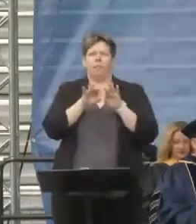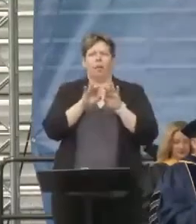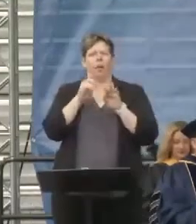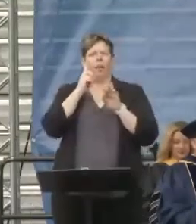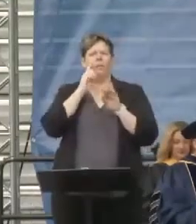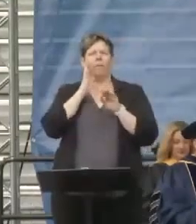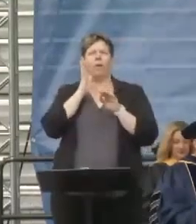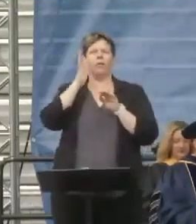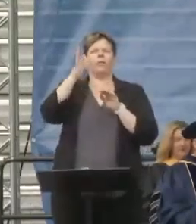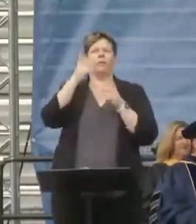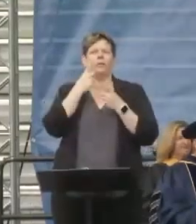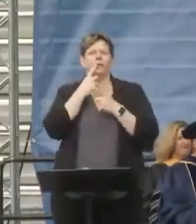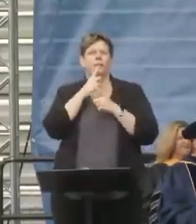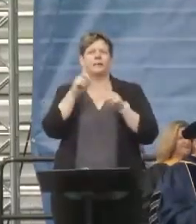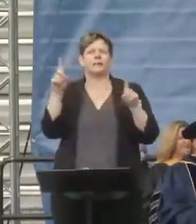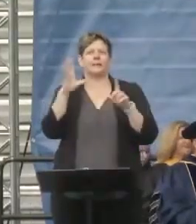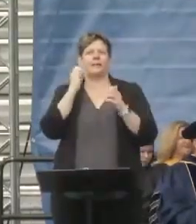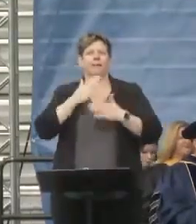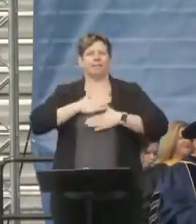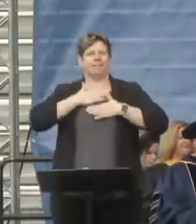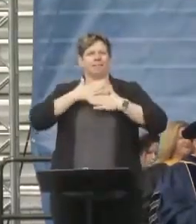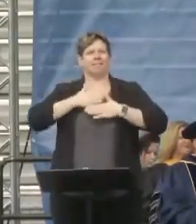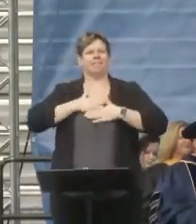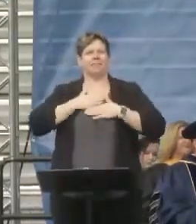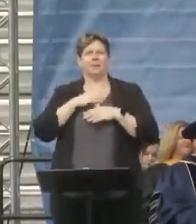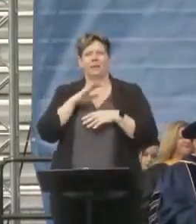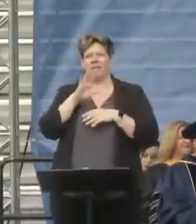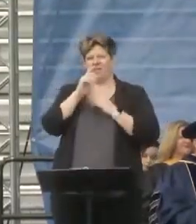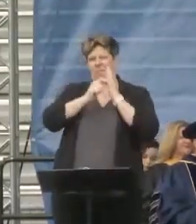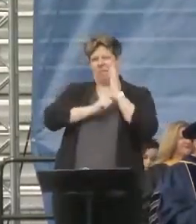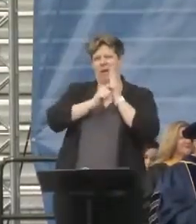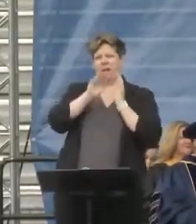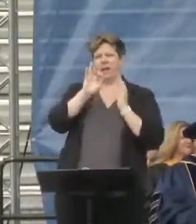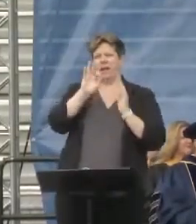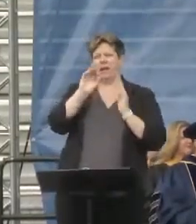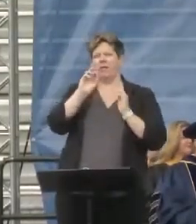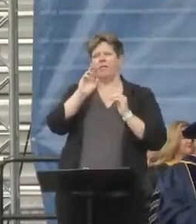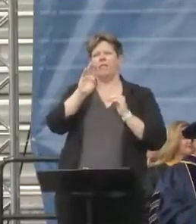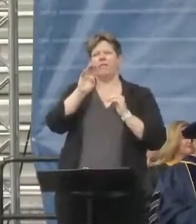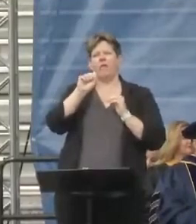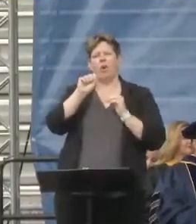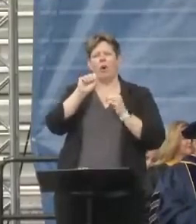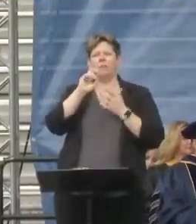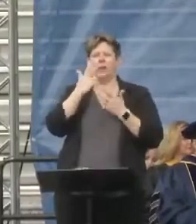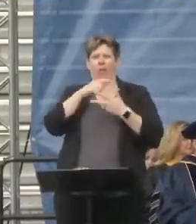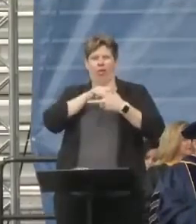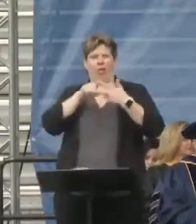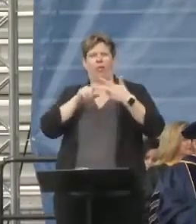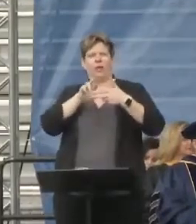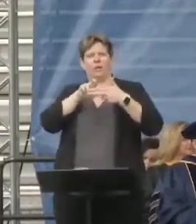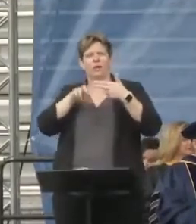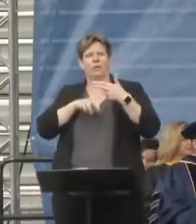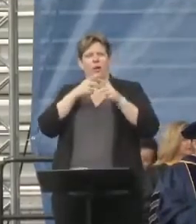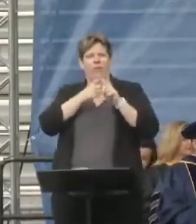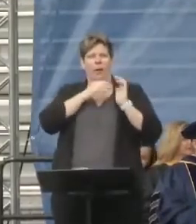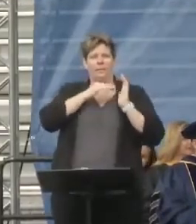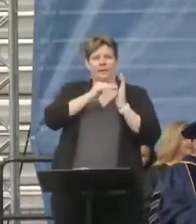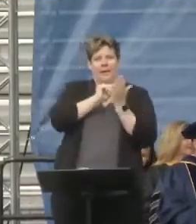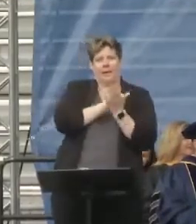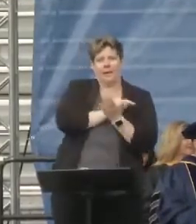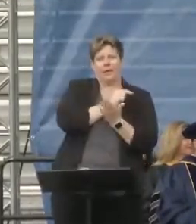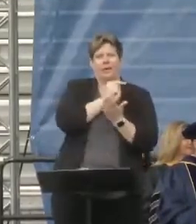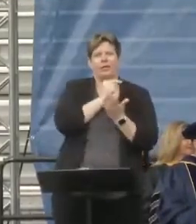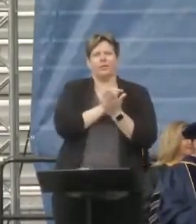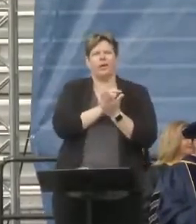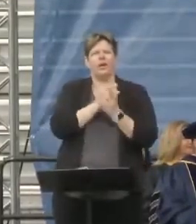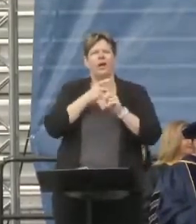person's success and well-being. Forbes identifies three chief outcomes, and you'll recognize these outcomes from an American